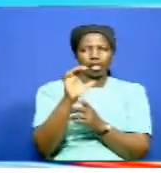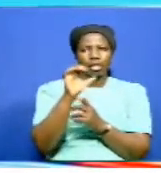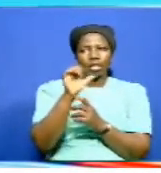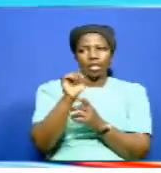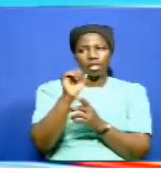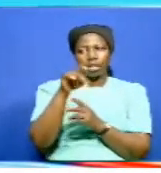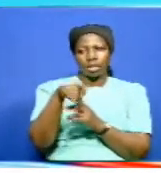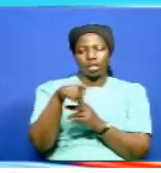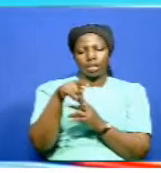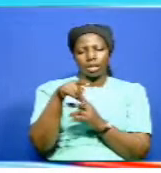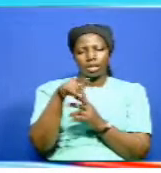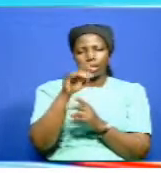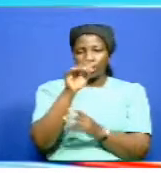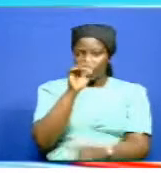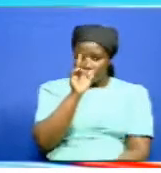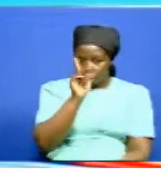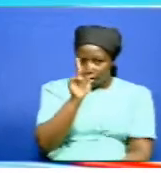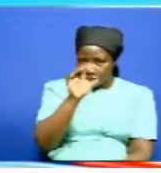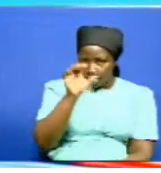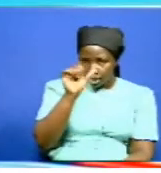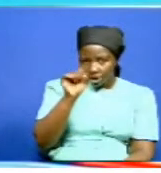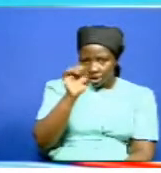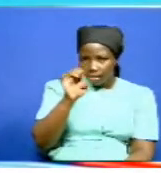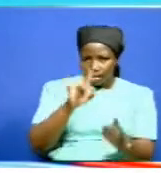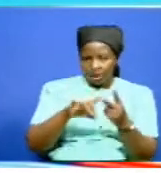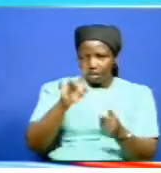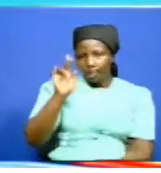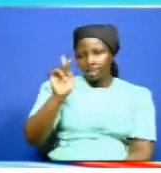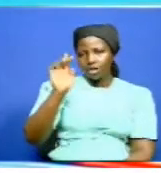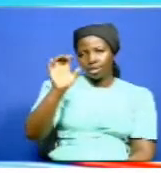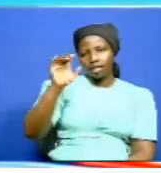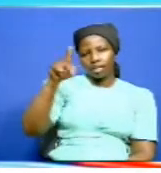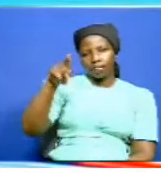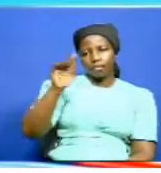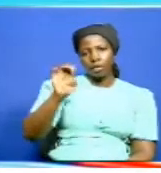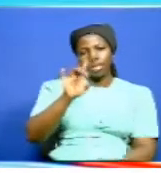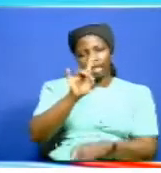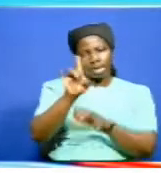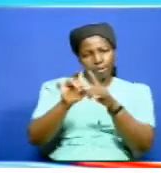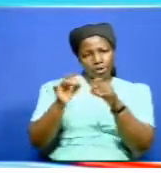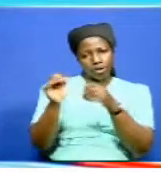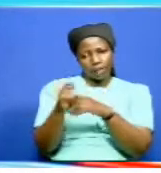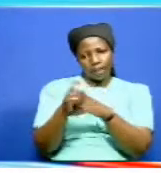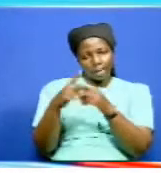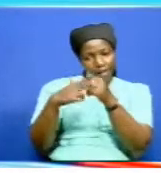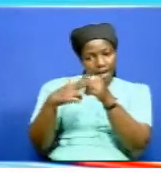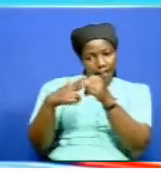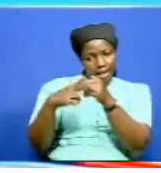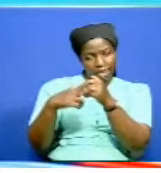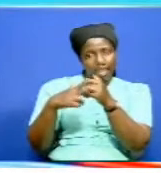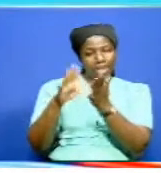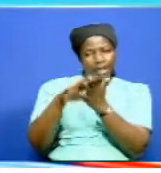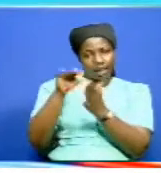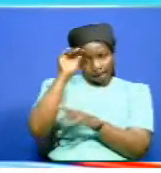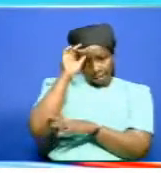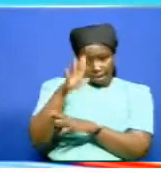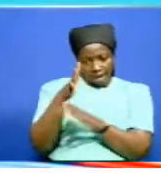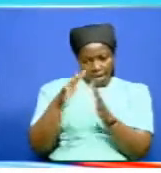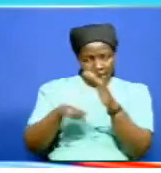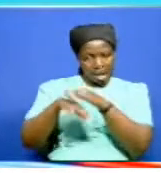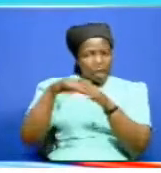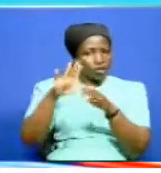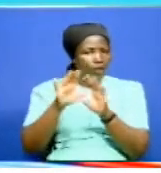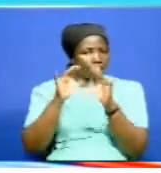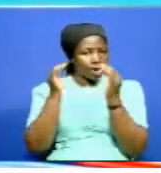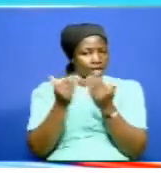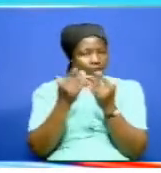of Secondary Education examinations. 7 months our learners were out of class because of the COVID-19